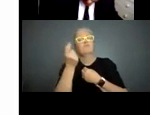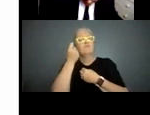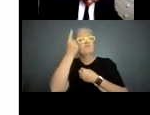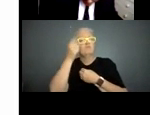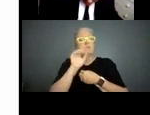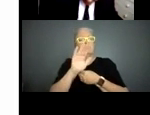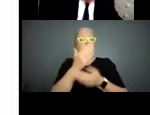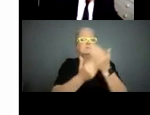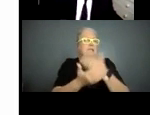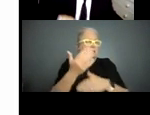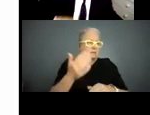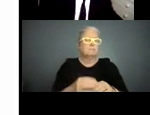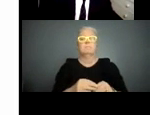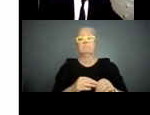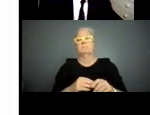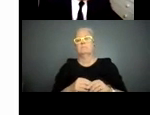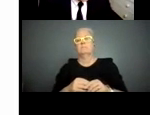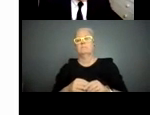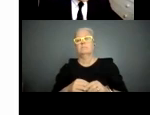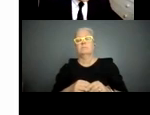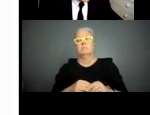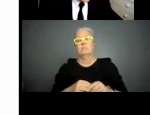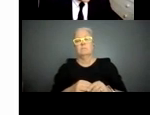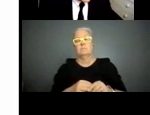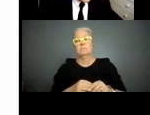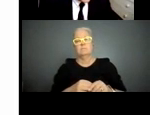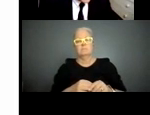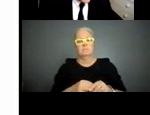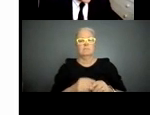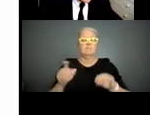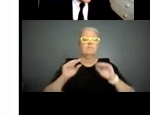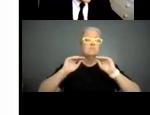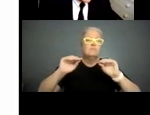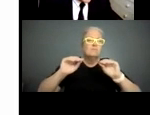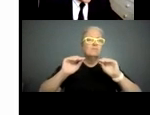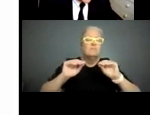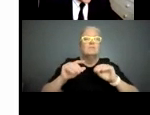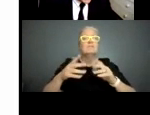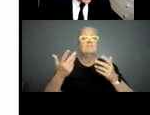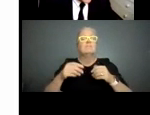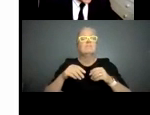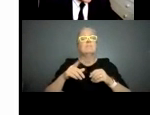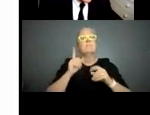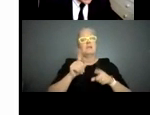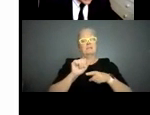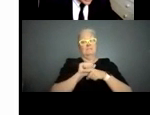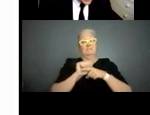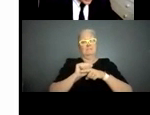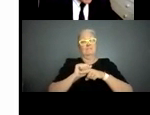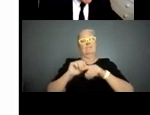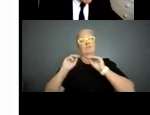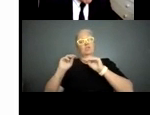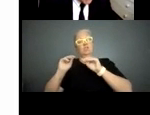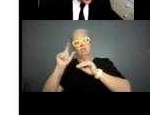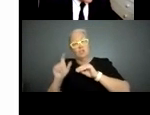double check. Yeah, again, training of teachers to understand the importance of inclusion in education.